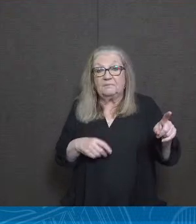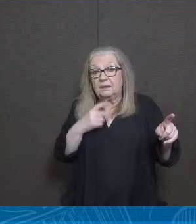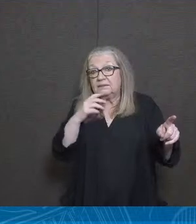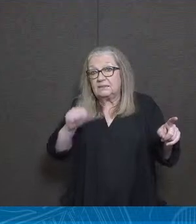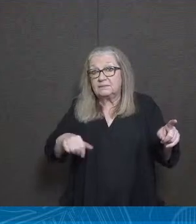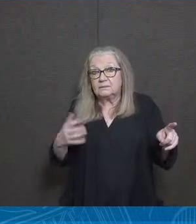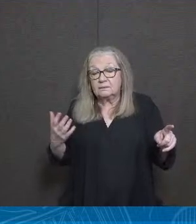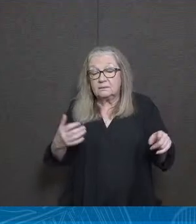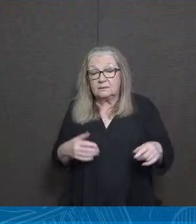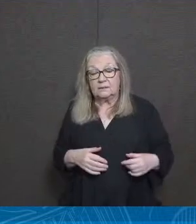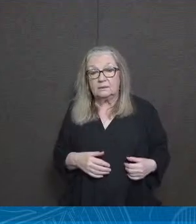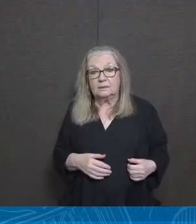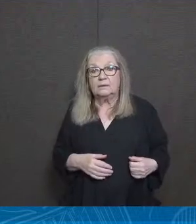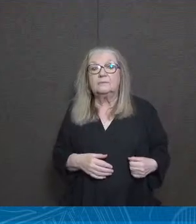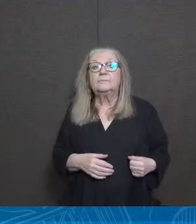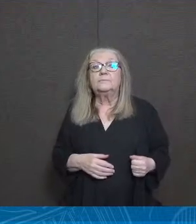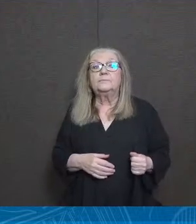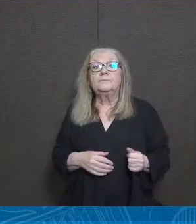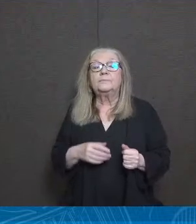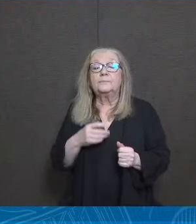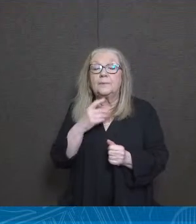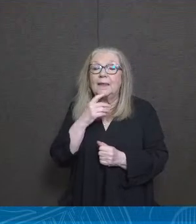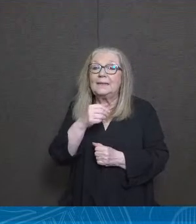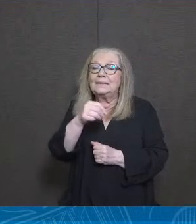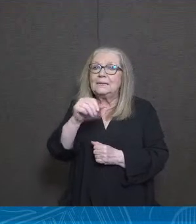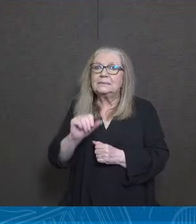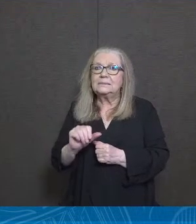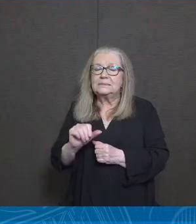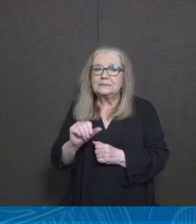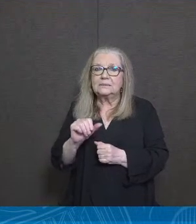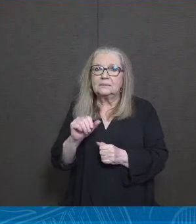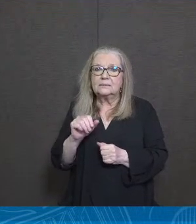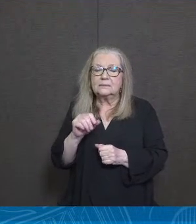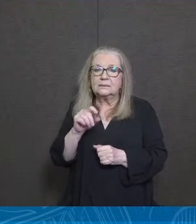you. Then our next question is, with the increasing